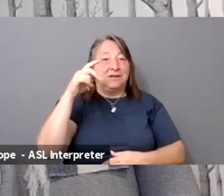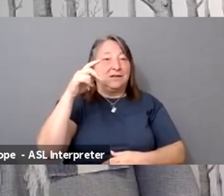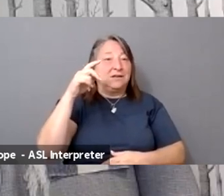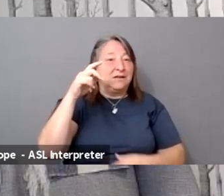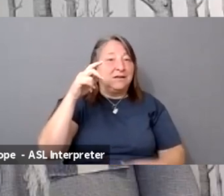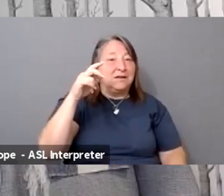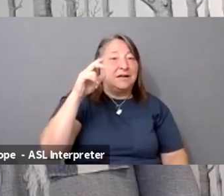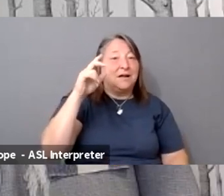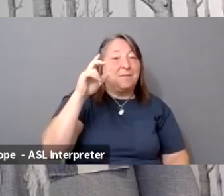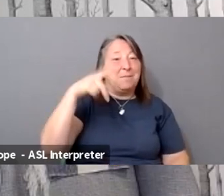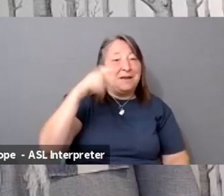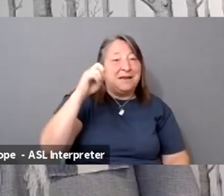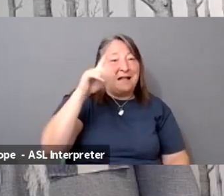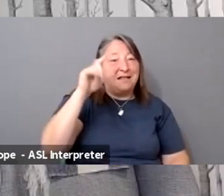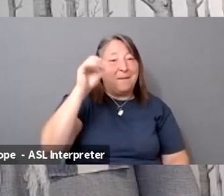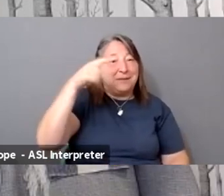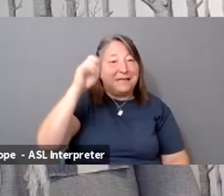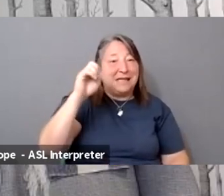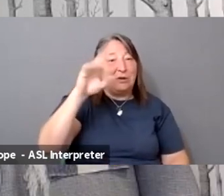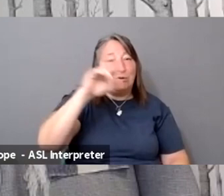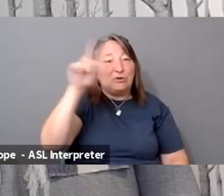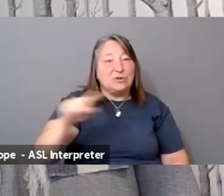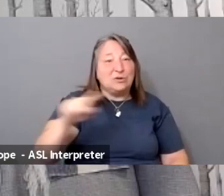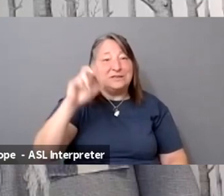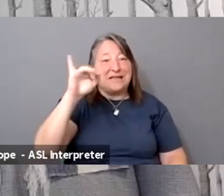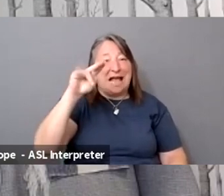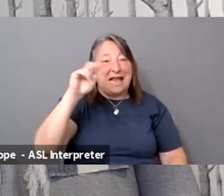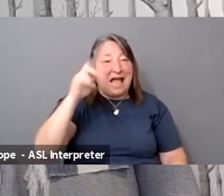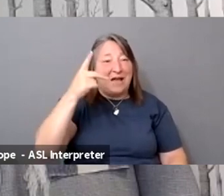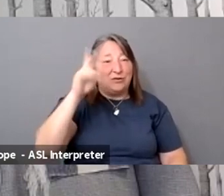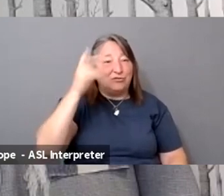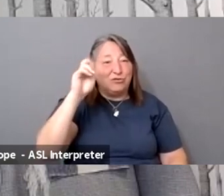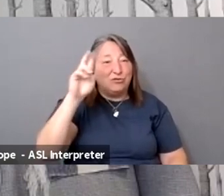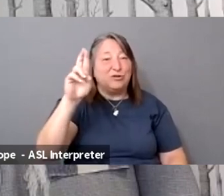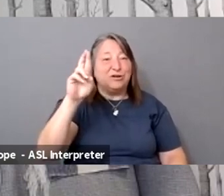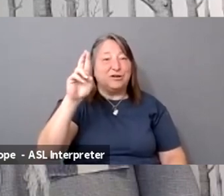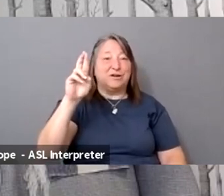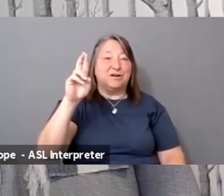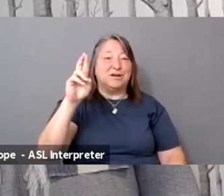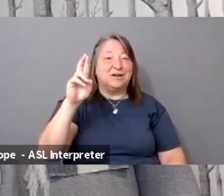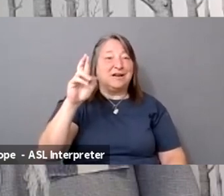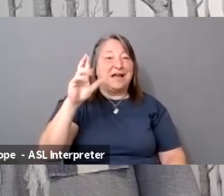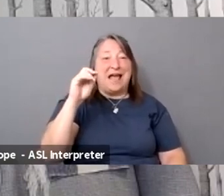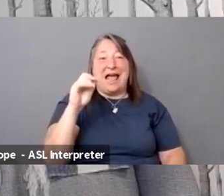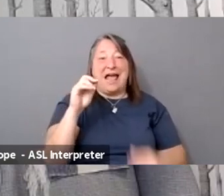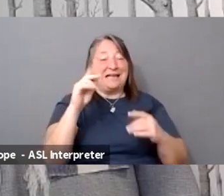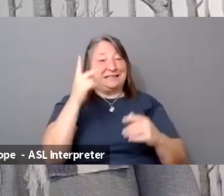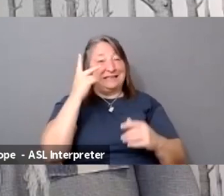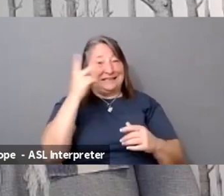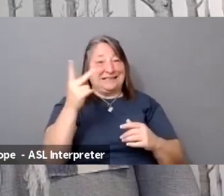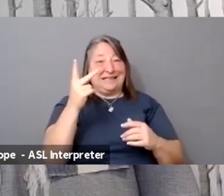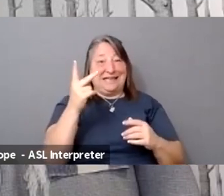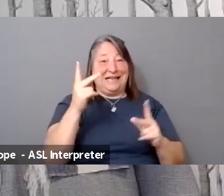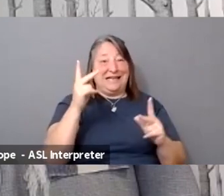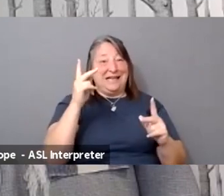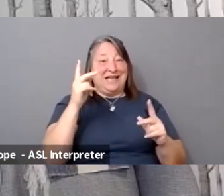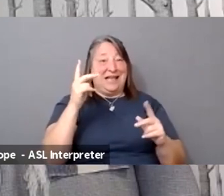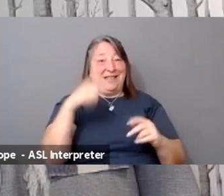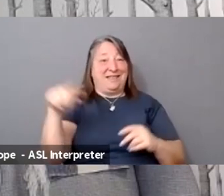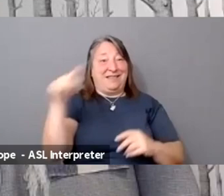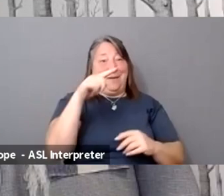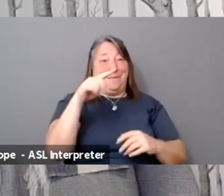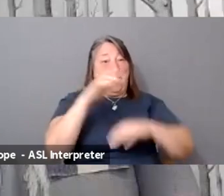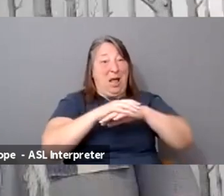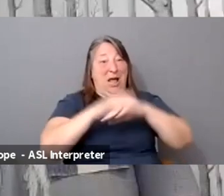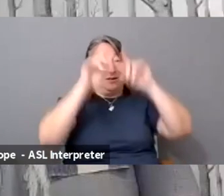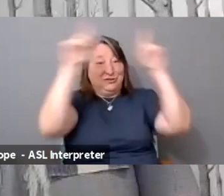Diane Kruger, and you just get to see them kind of swagger around and be total bosses on screen. And I feel like I don't really